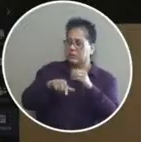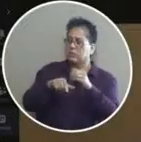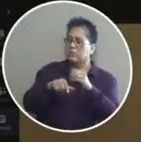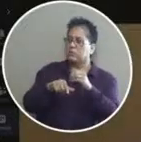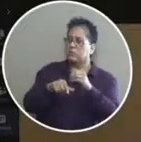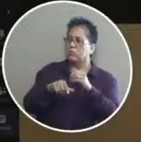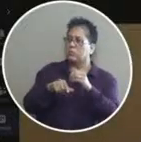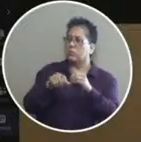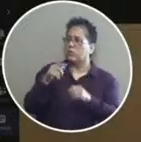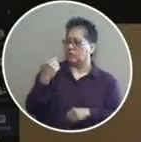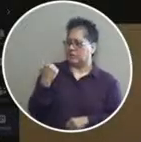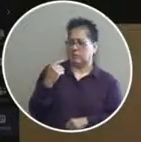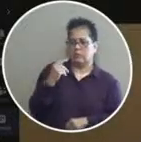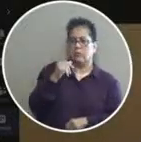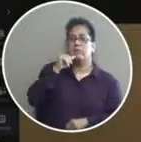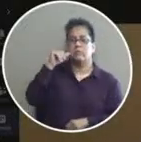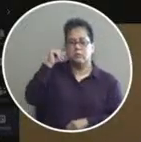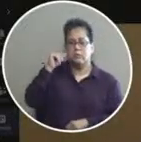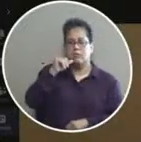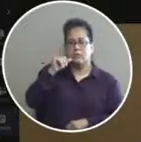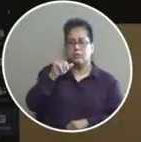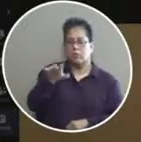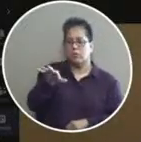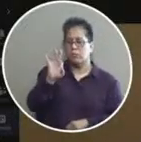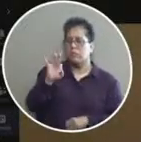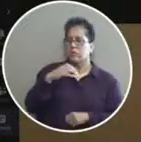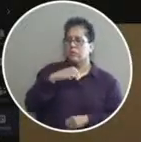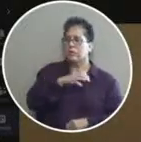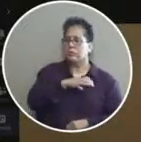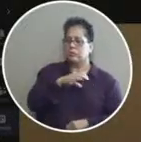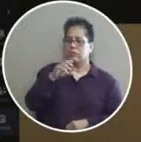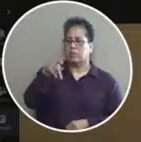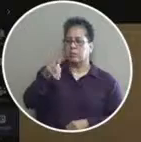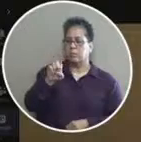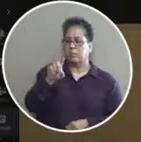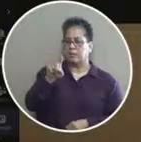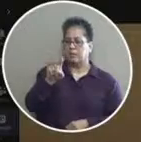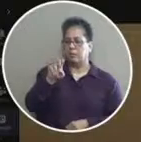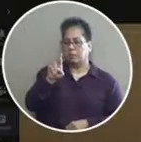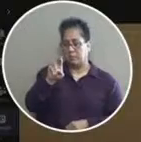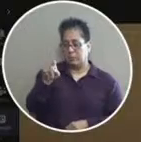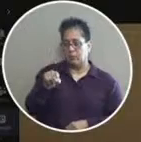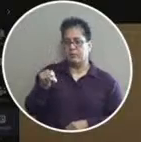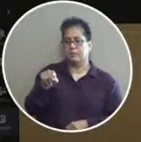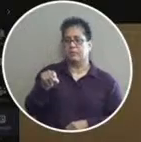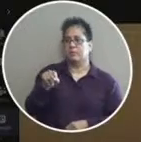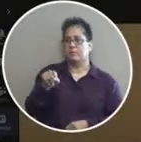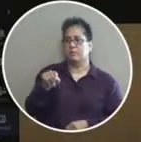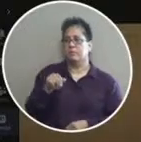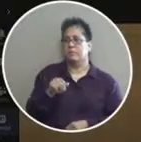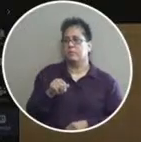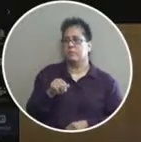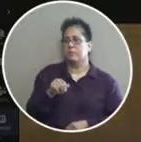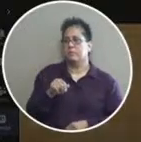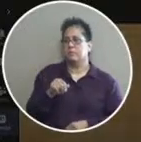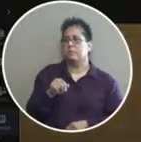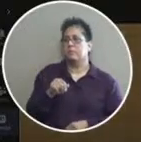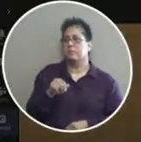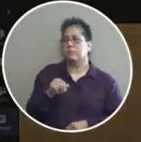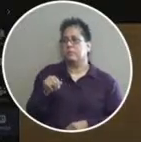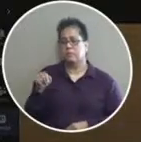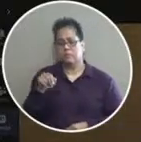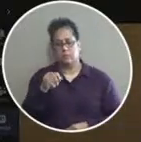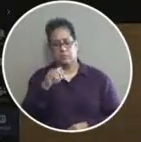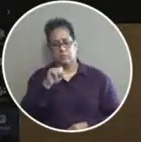on yesterday, appointed Commissioner Vince Bettis to represent them on the task force.